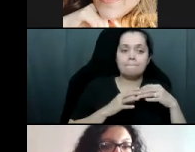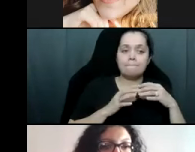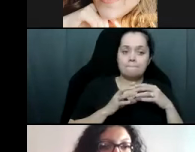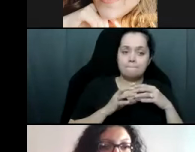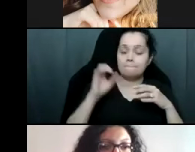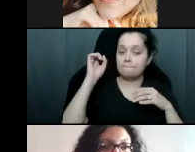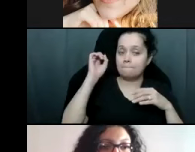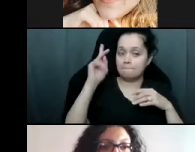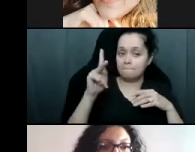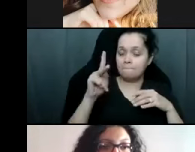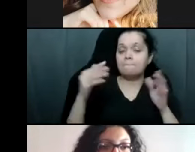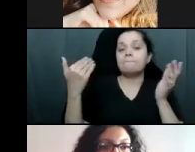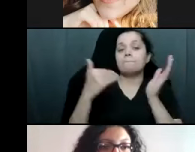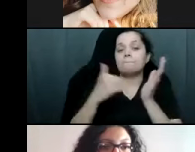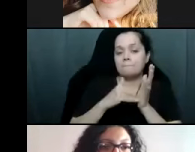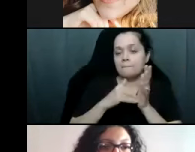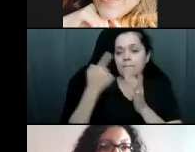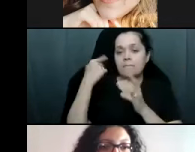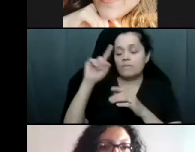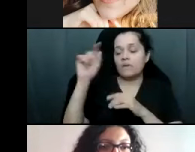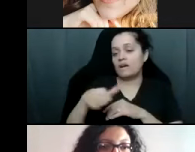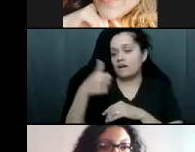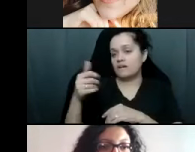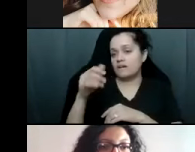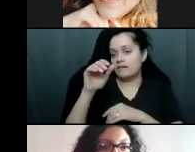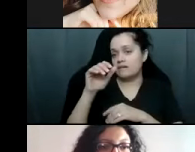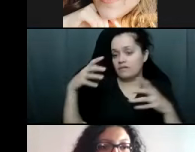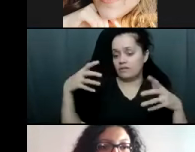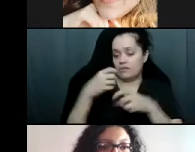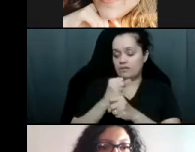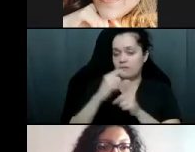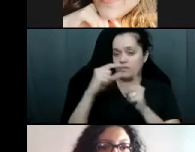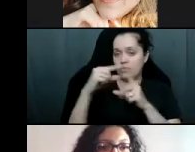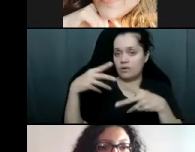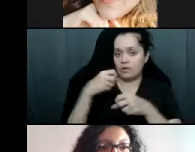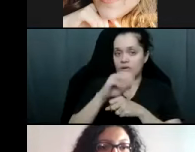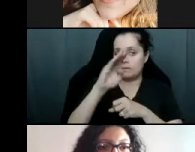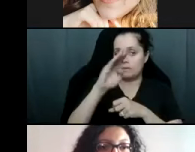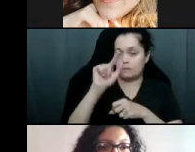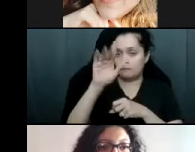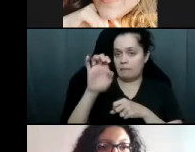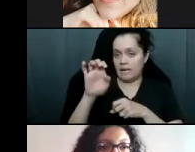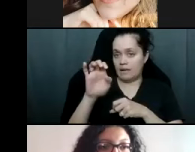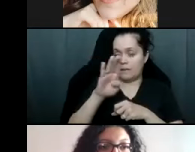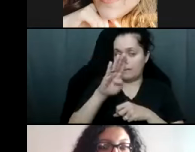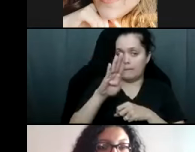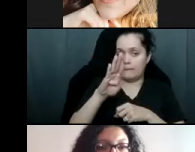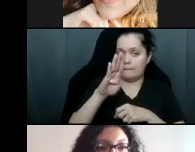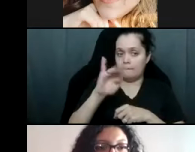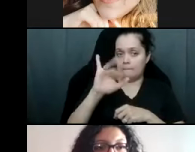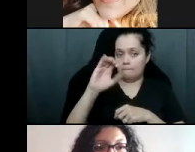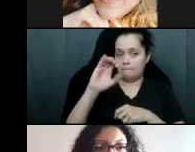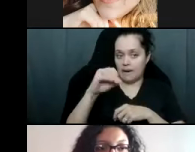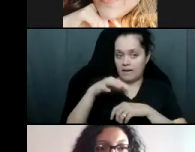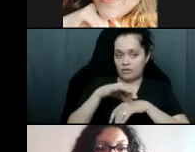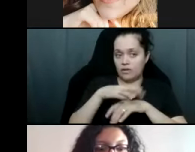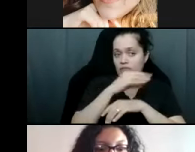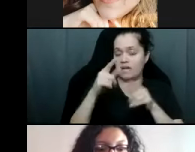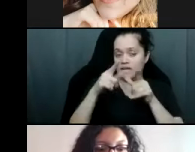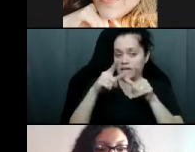Okay, and I have for you another acronym, BAIL, Biogeography and